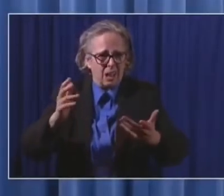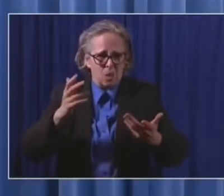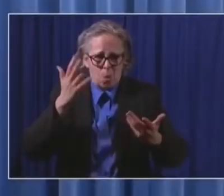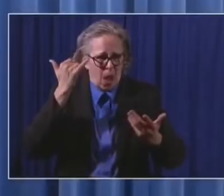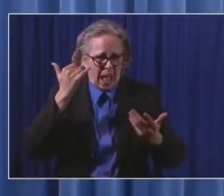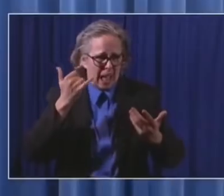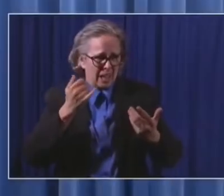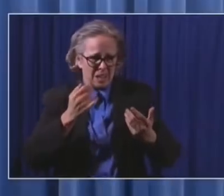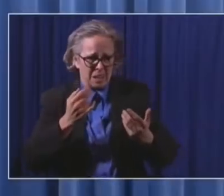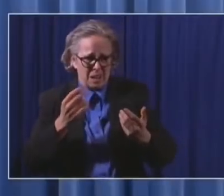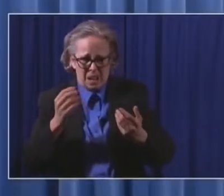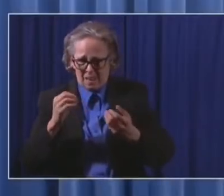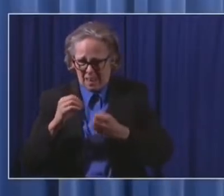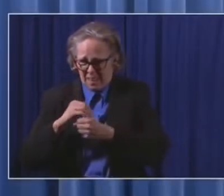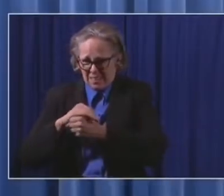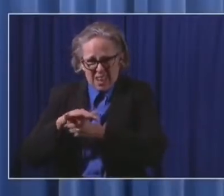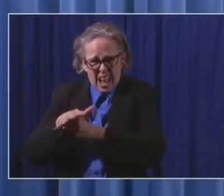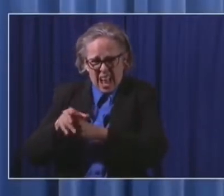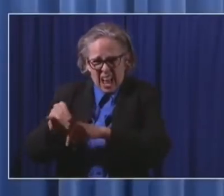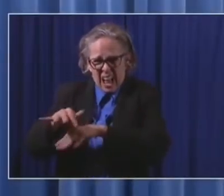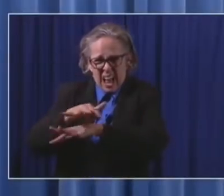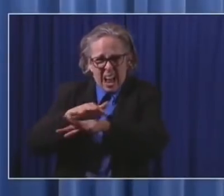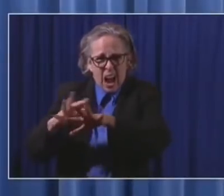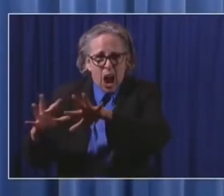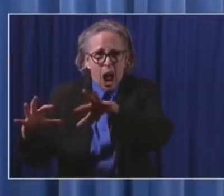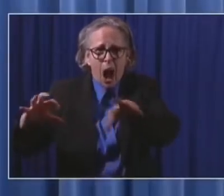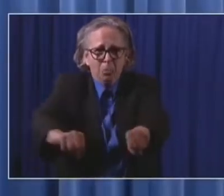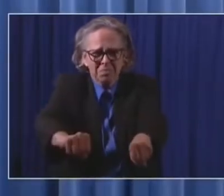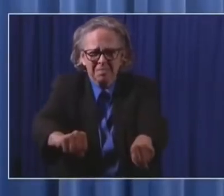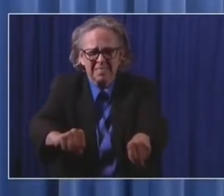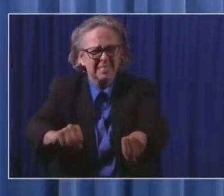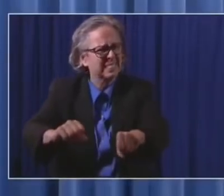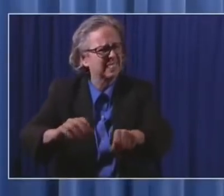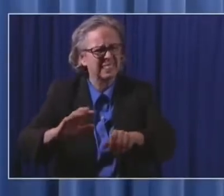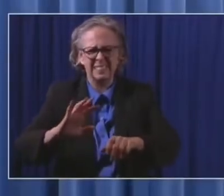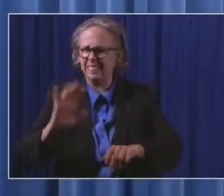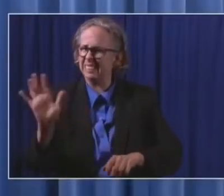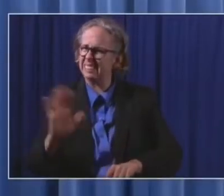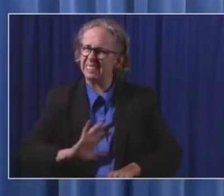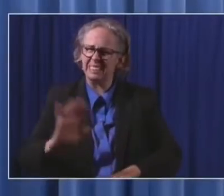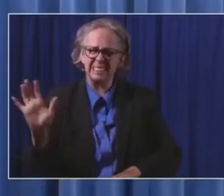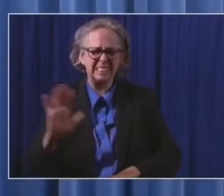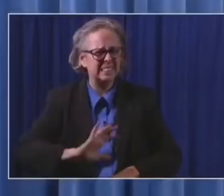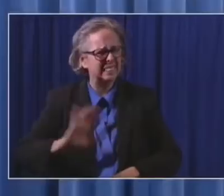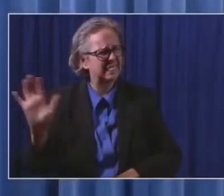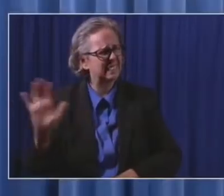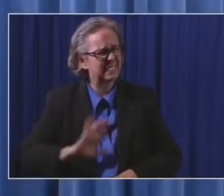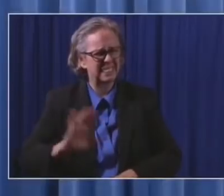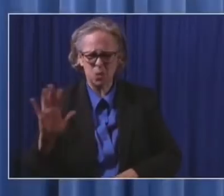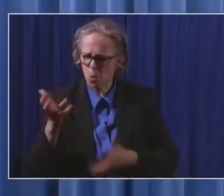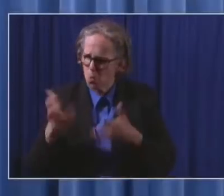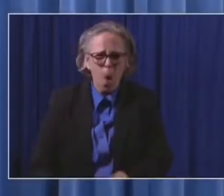able to successfully do this and carry this out, we're going to see this virus